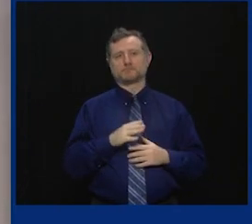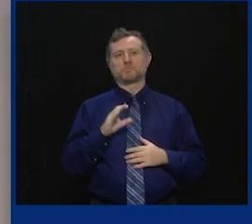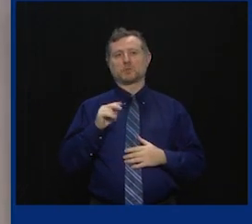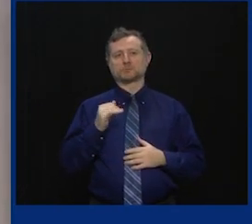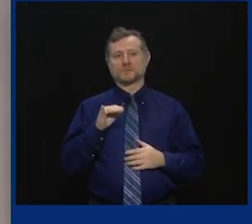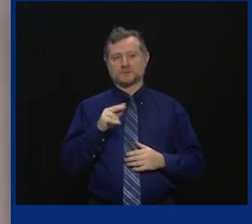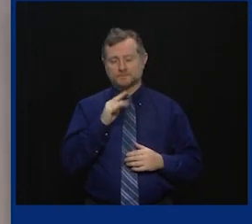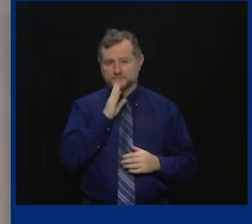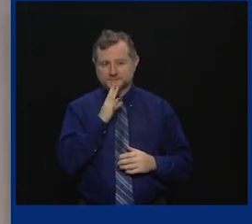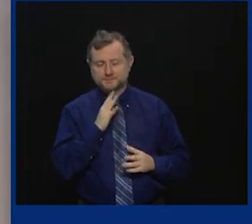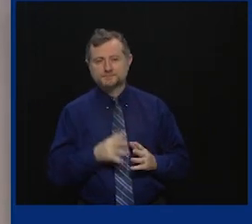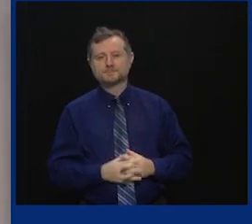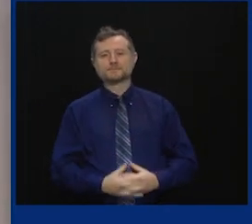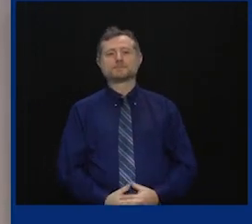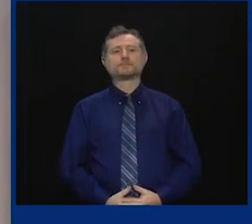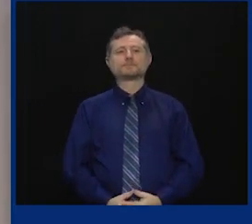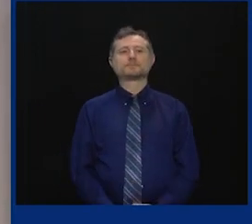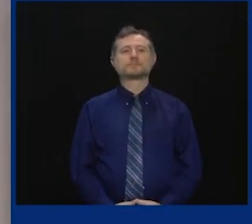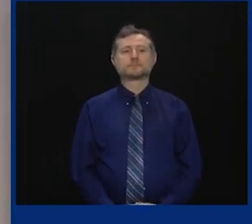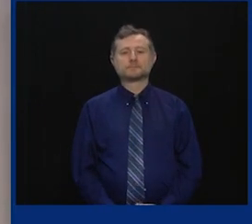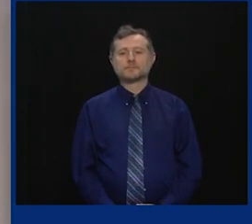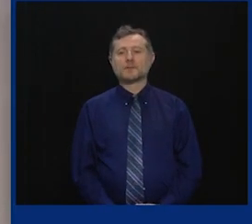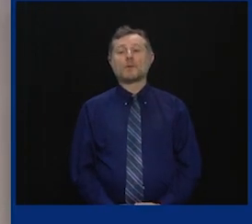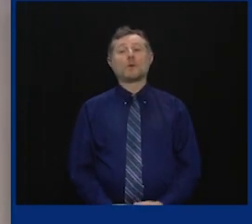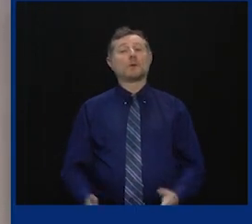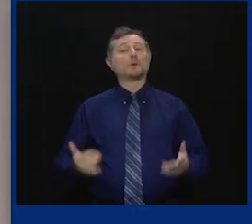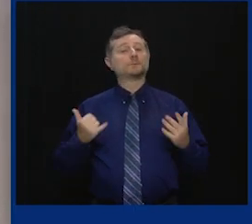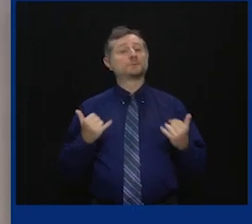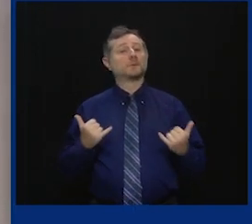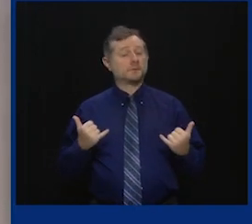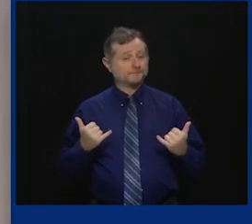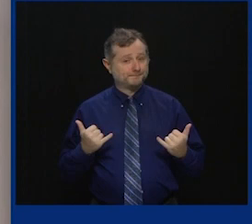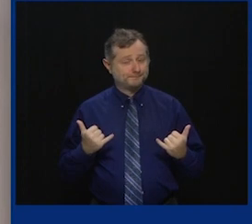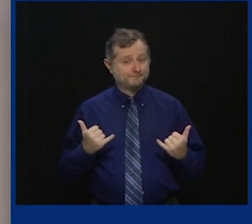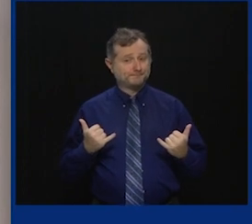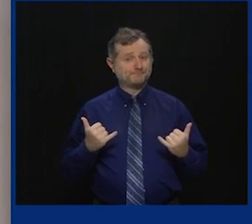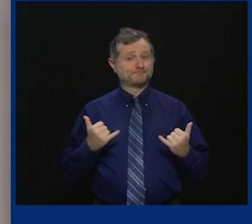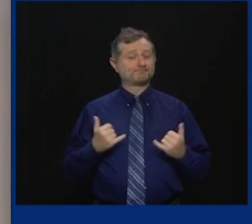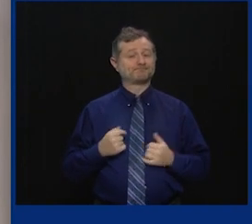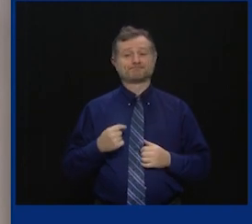Okay, so we have reached the part of the program where the MC, Lieutenant Governor,